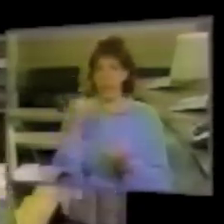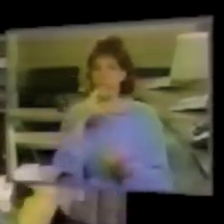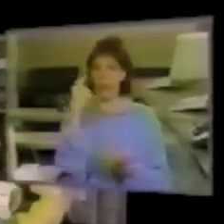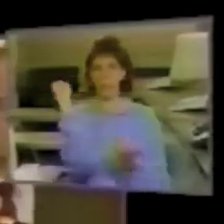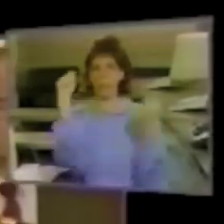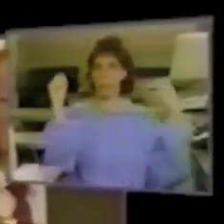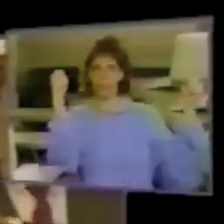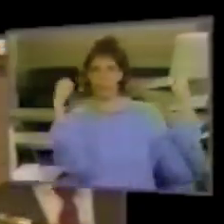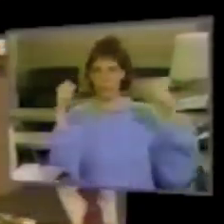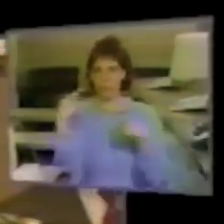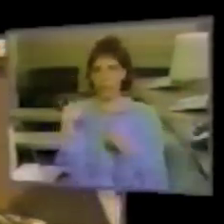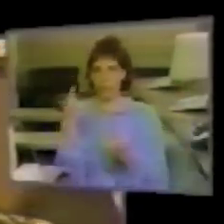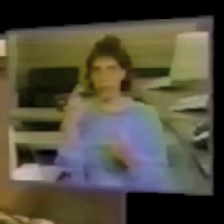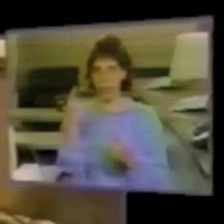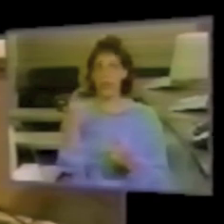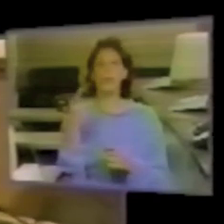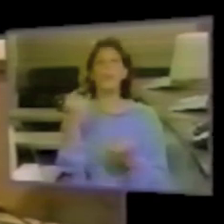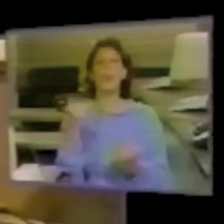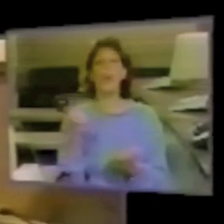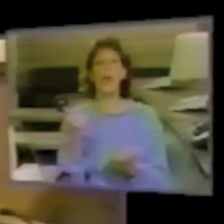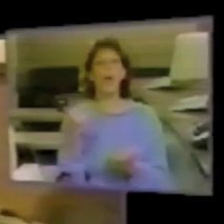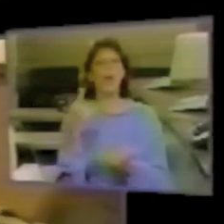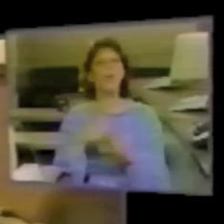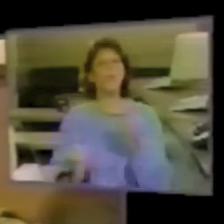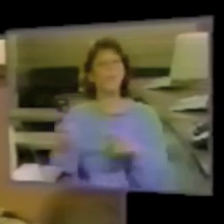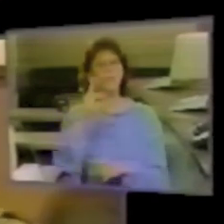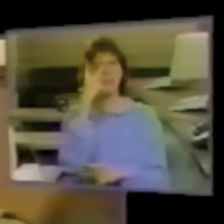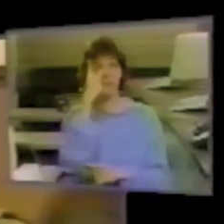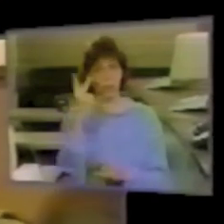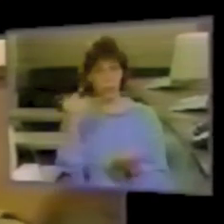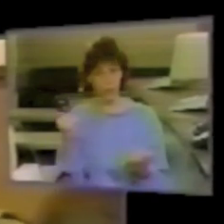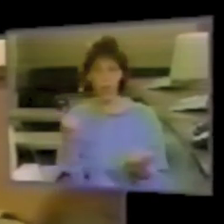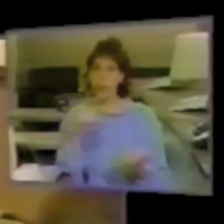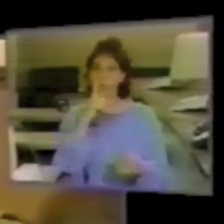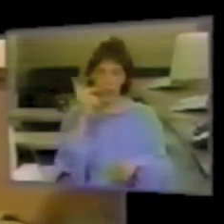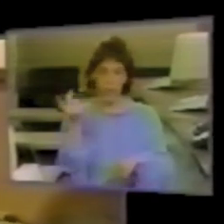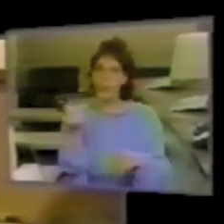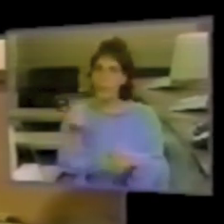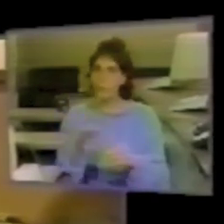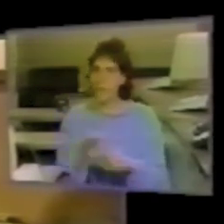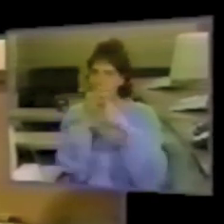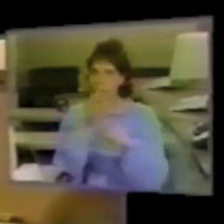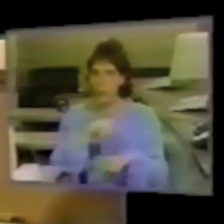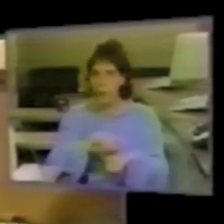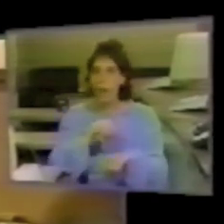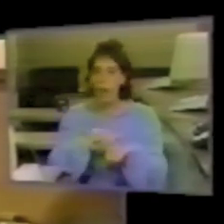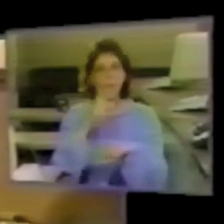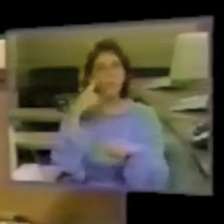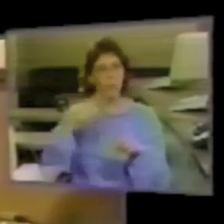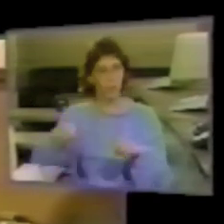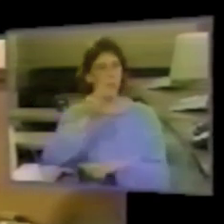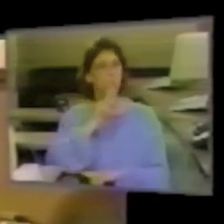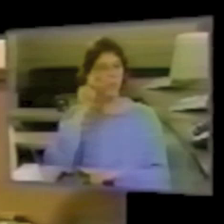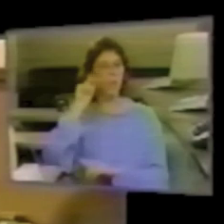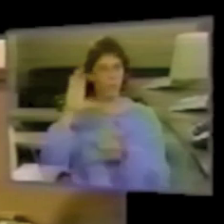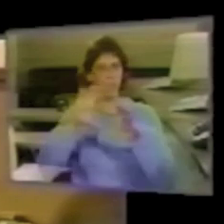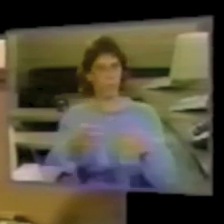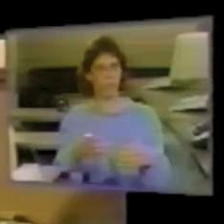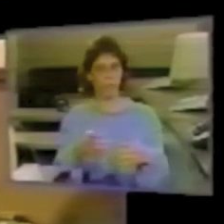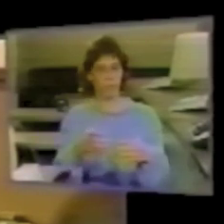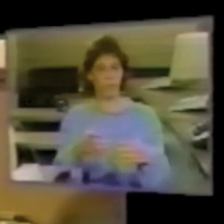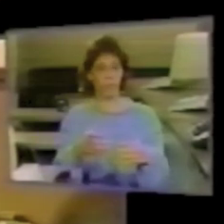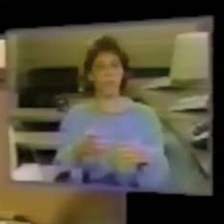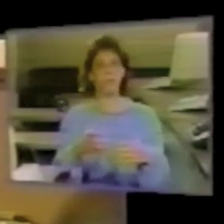last night. I think what we've seen here is a very special moment in time for the deaf community that has taken